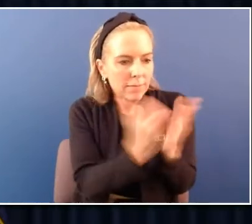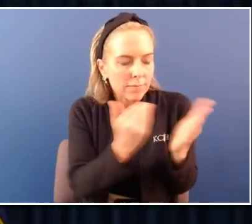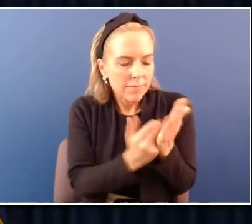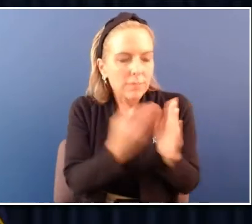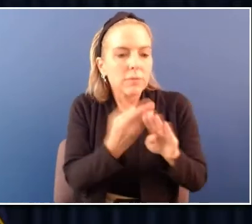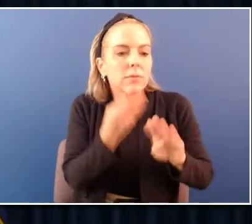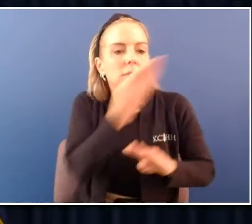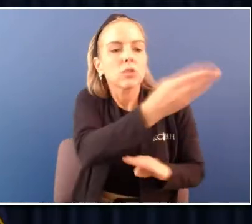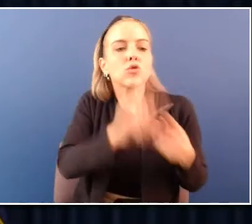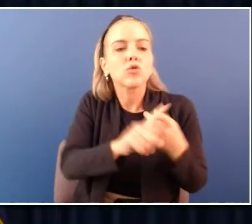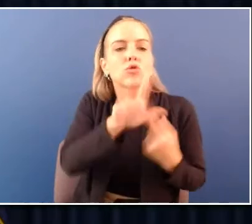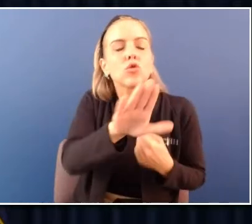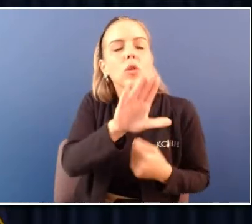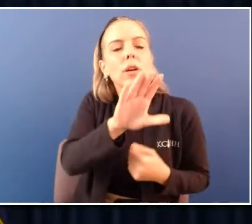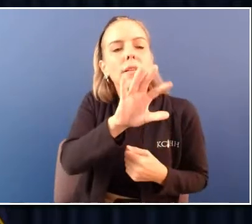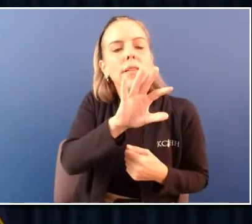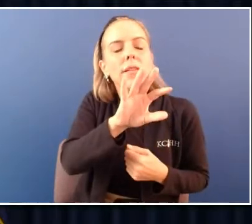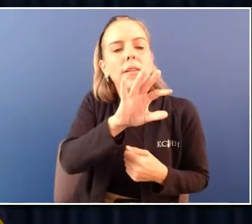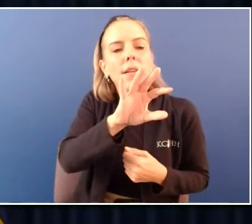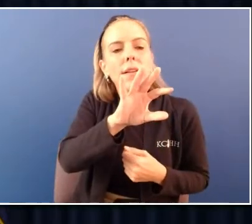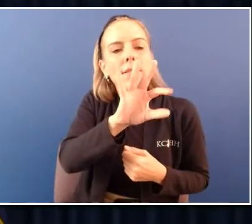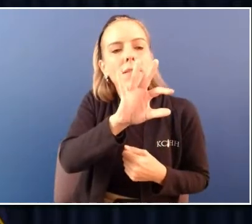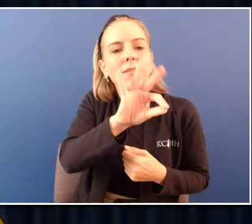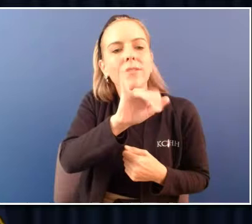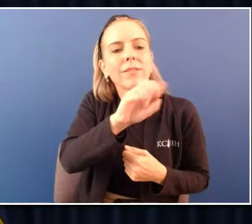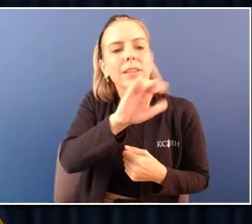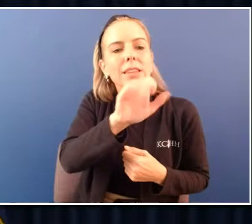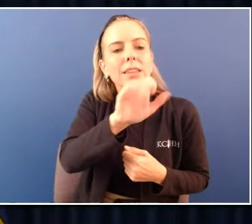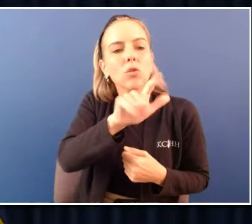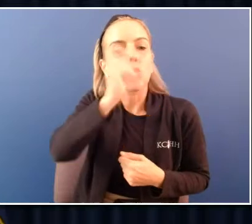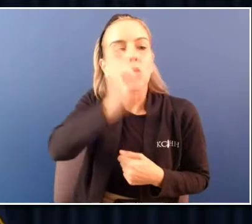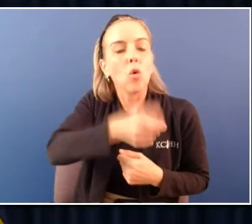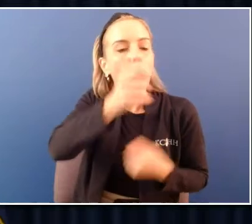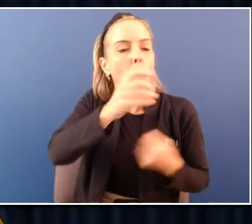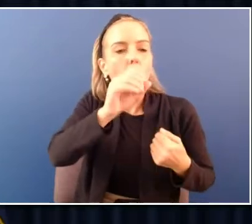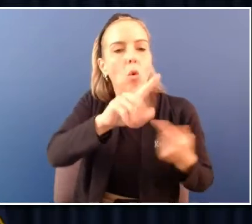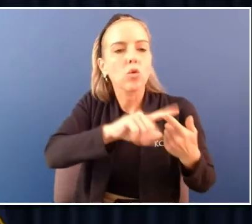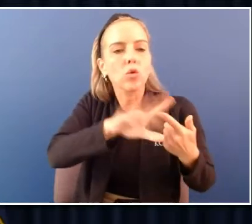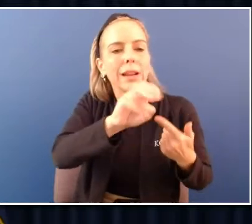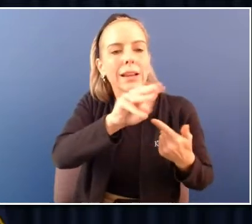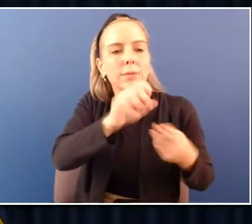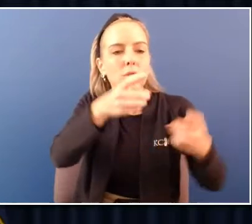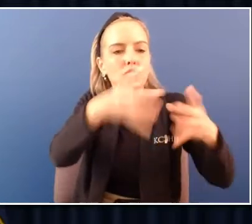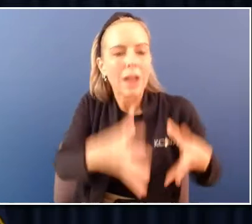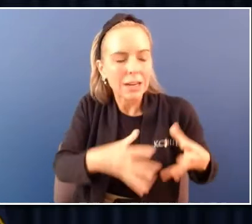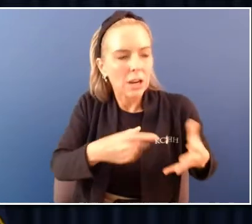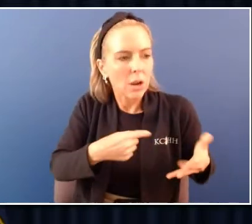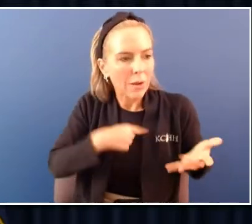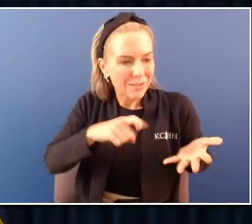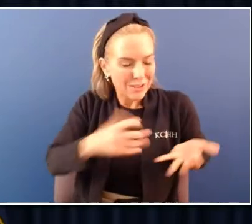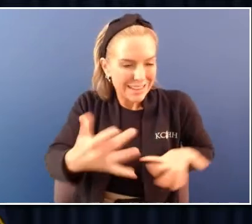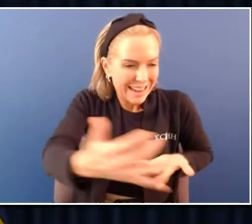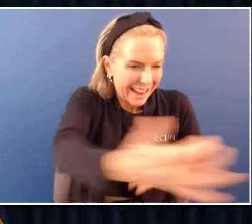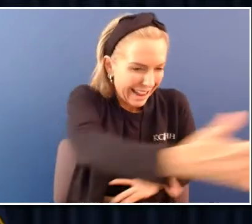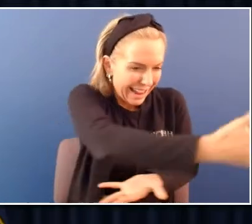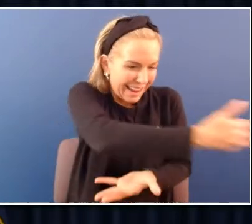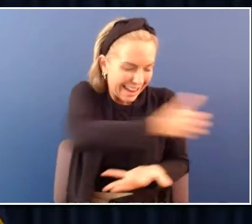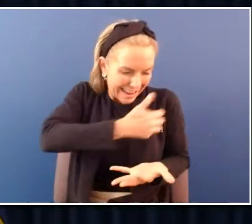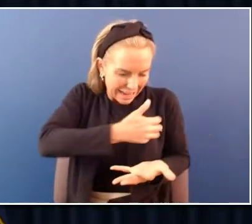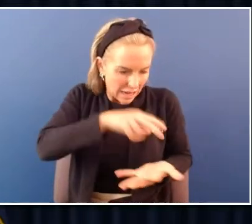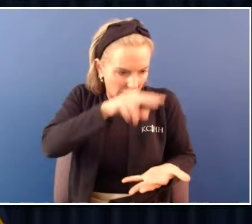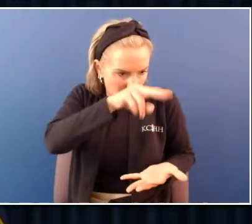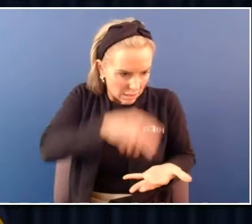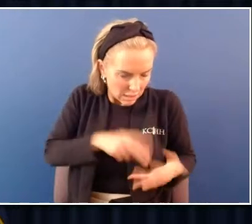your fiscal court that we are then able to combine for overall amounts of damages. We use that as the basis to apply for